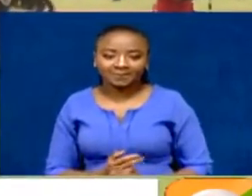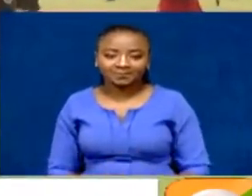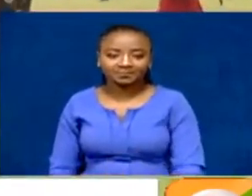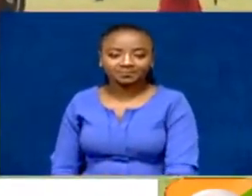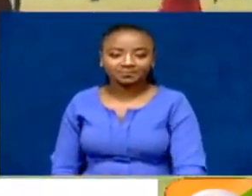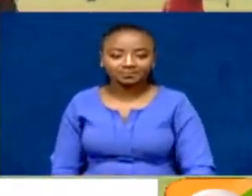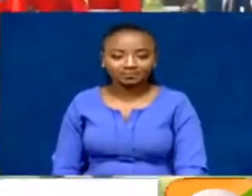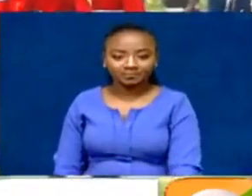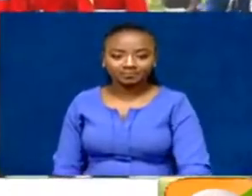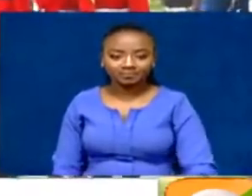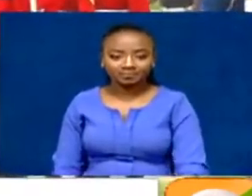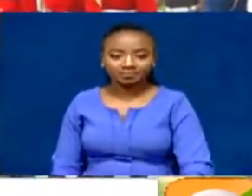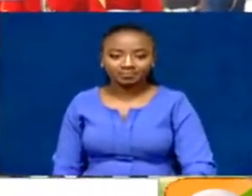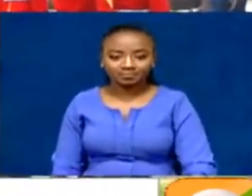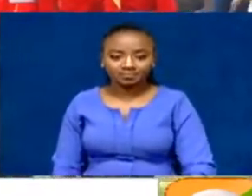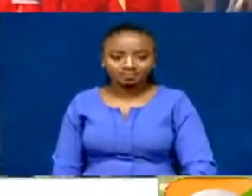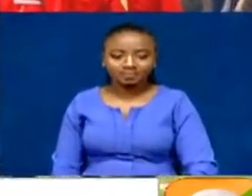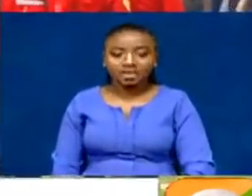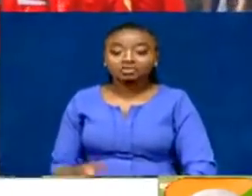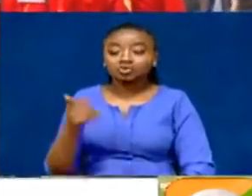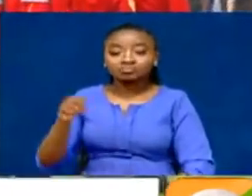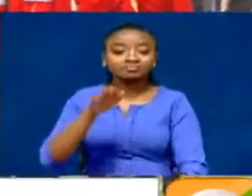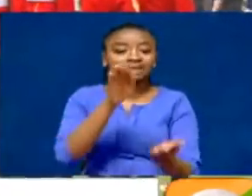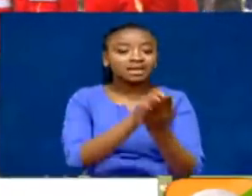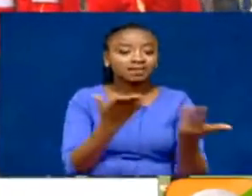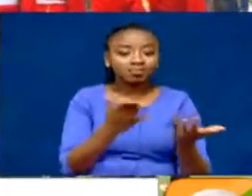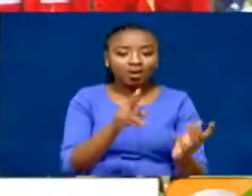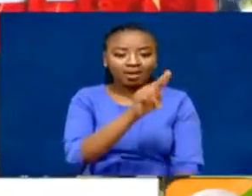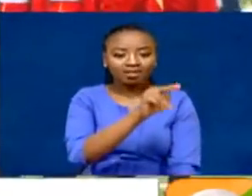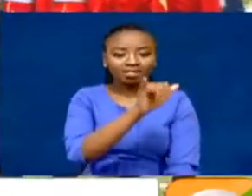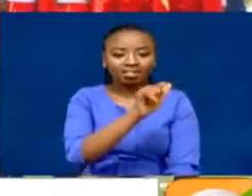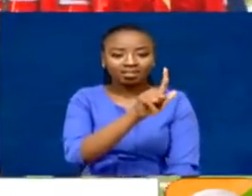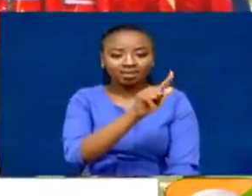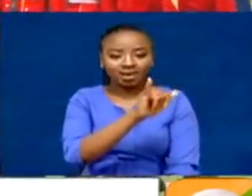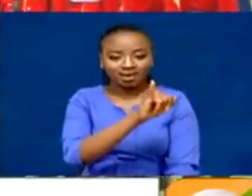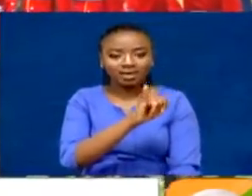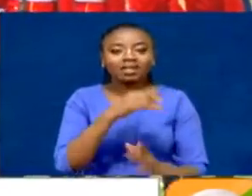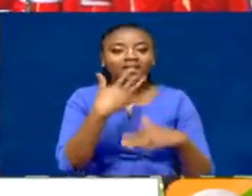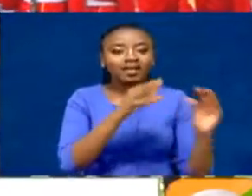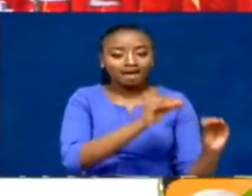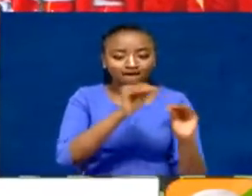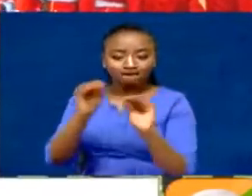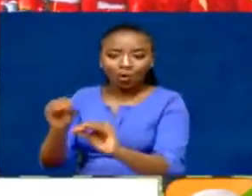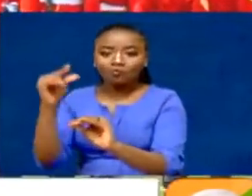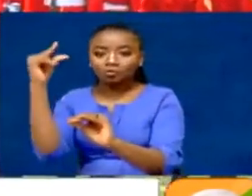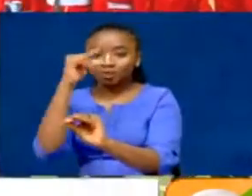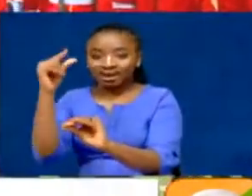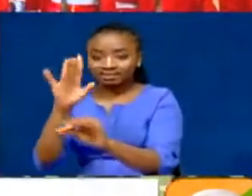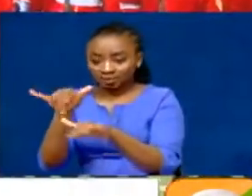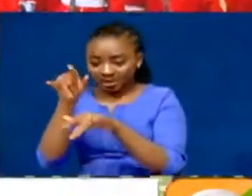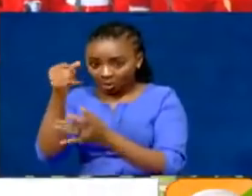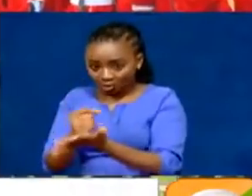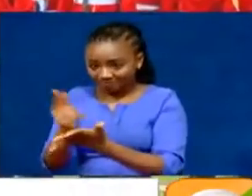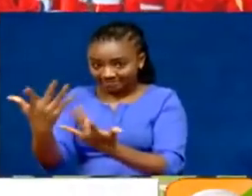The 19th Kenya Rifle, now based at Nyali Barracks in Mombasa County, will be moving to Masalani, Garissa County upon